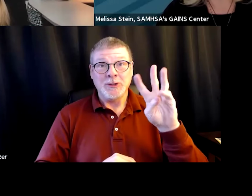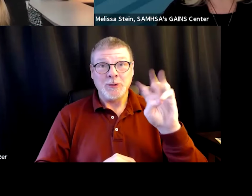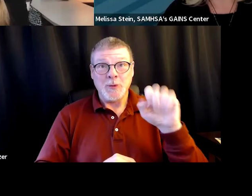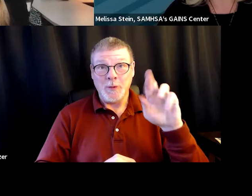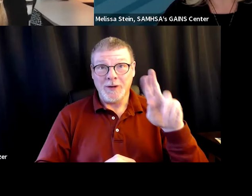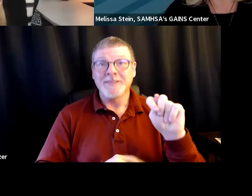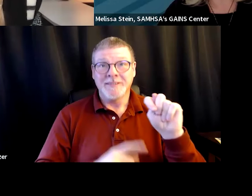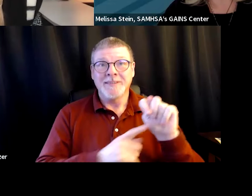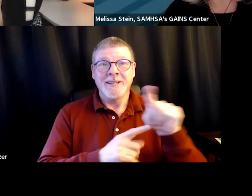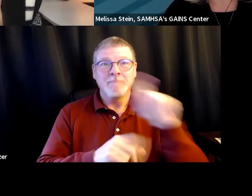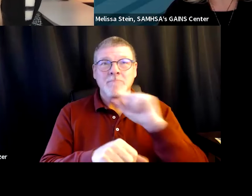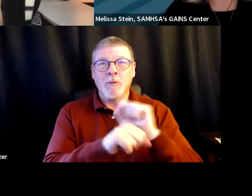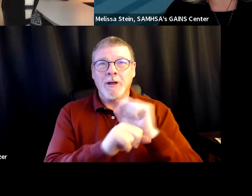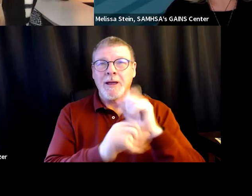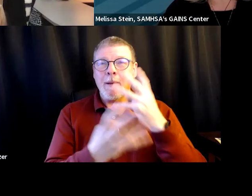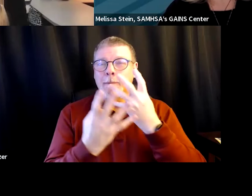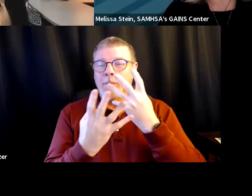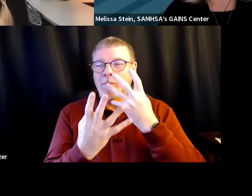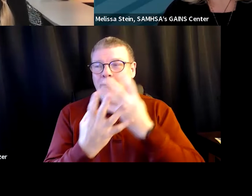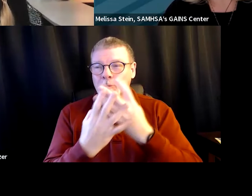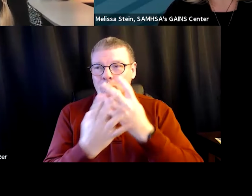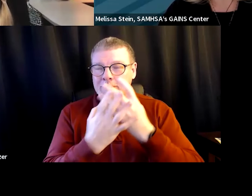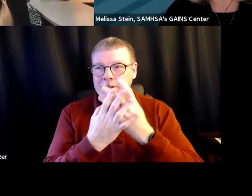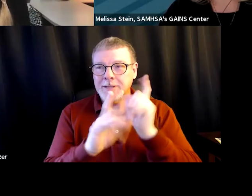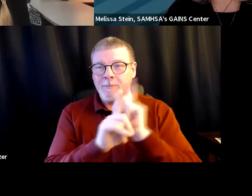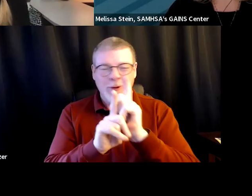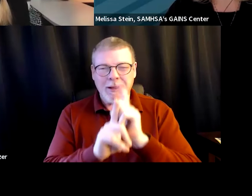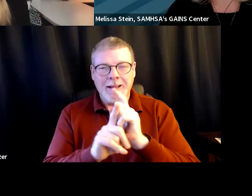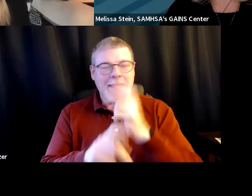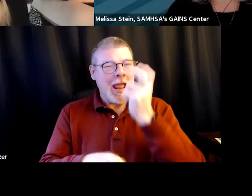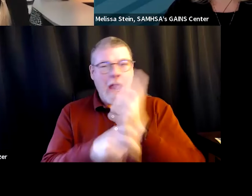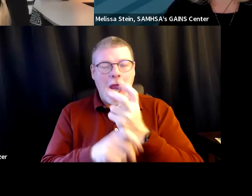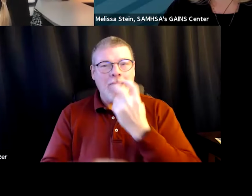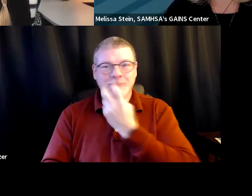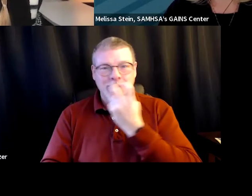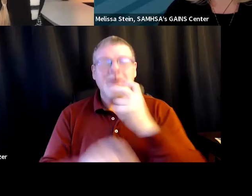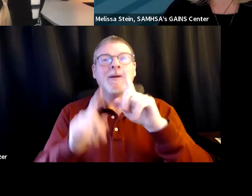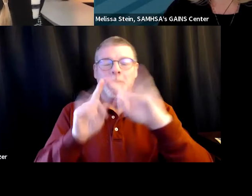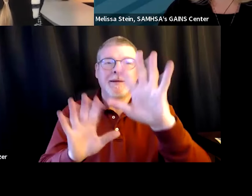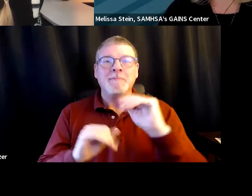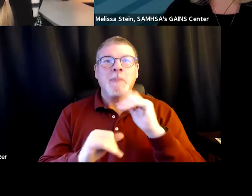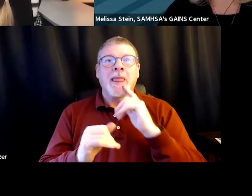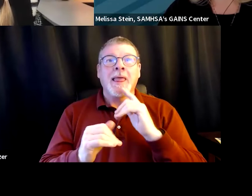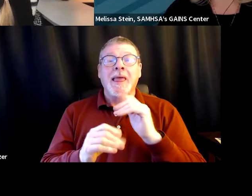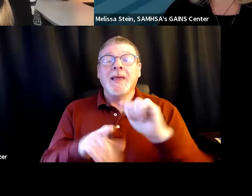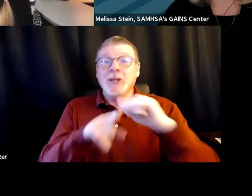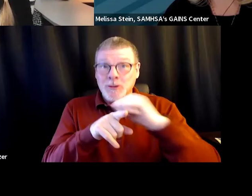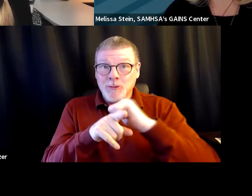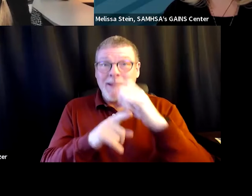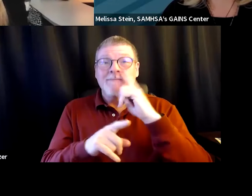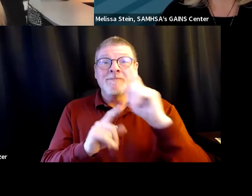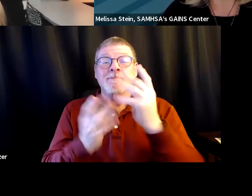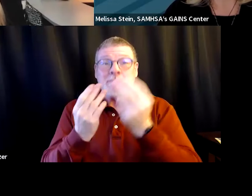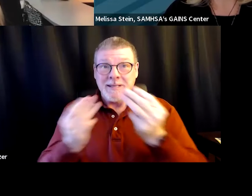Services, or Prison Probation and Parole Services, it's kind of a mouthful, to develop similarly like training materials and kind